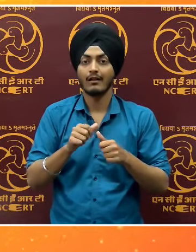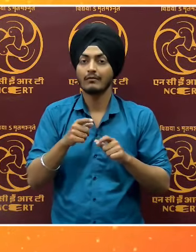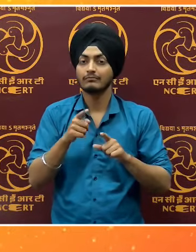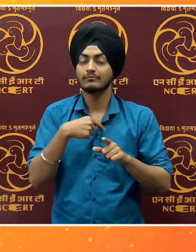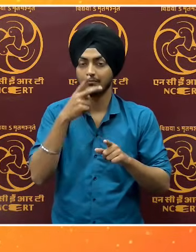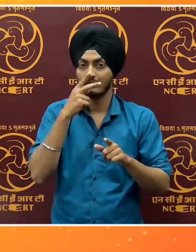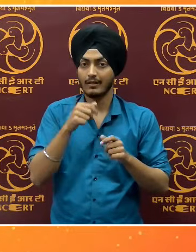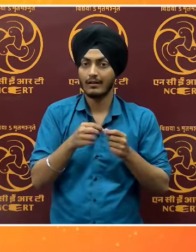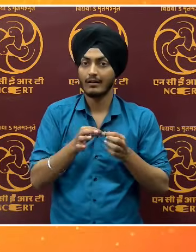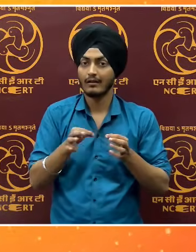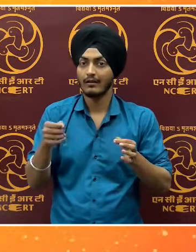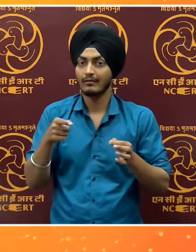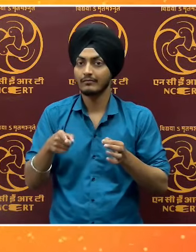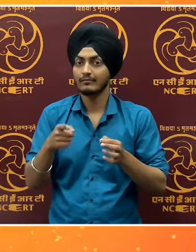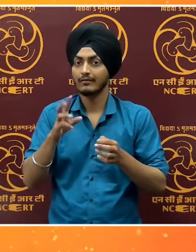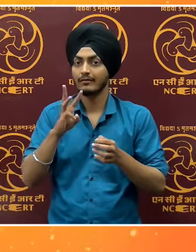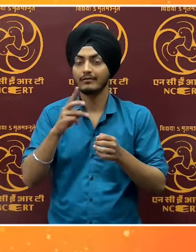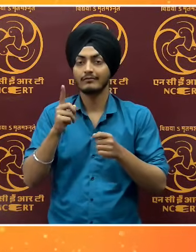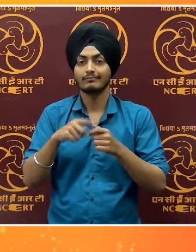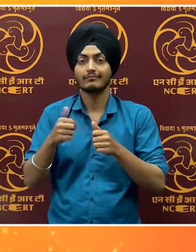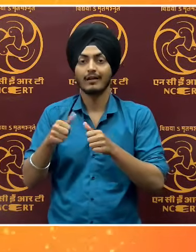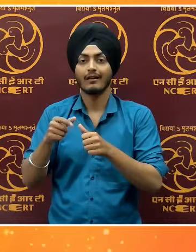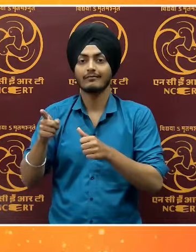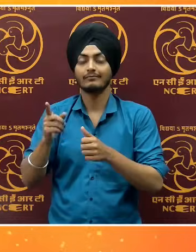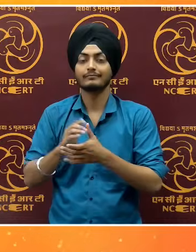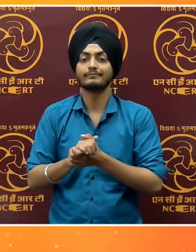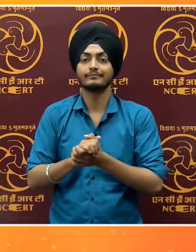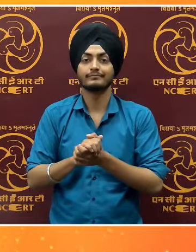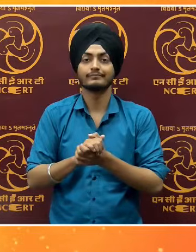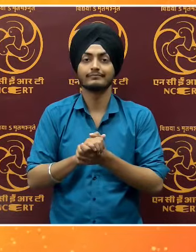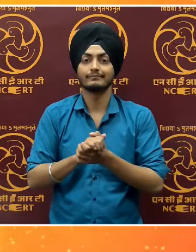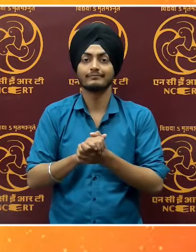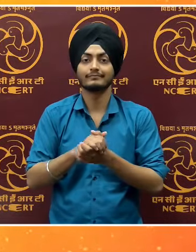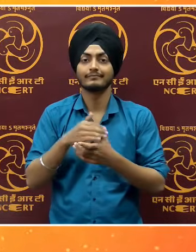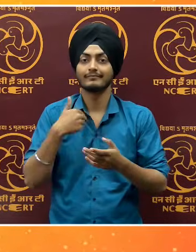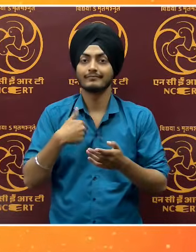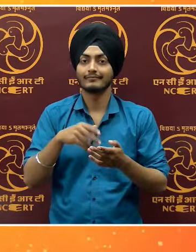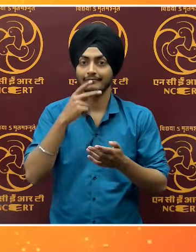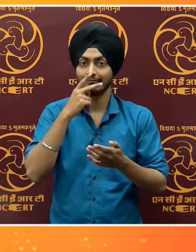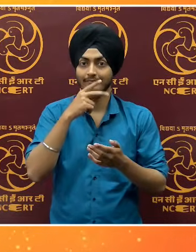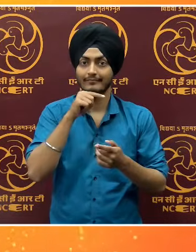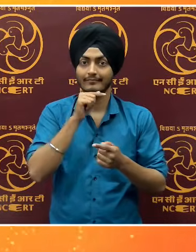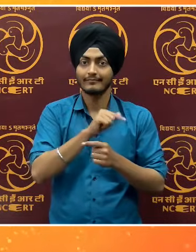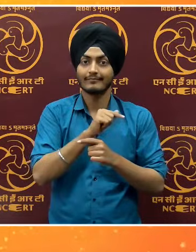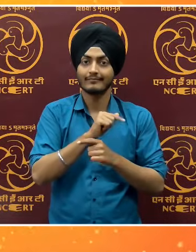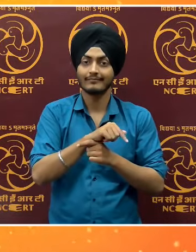one with area 3A and length L by 3. Let us calculate the